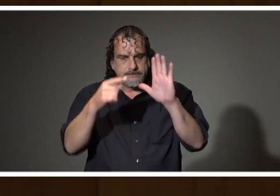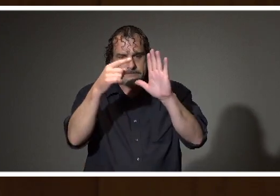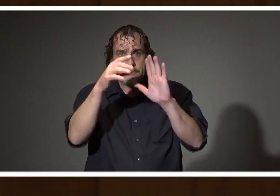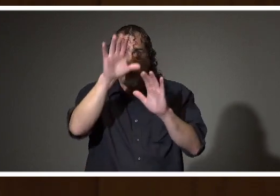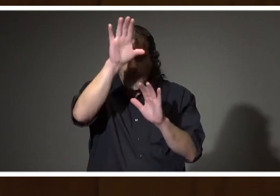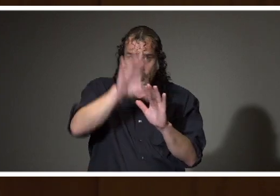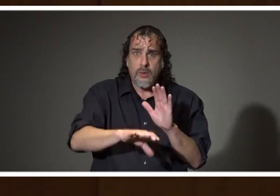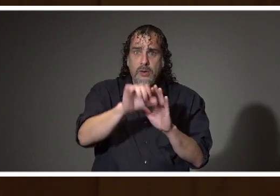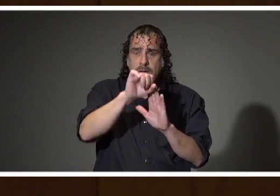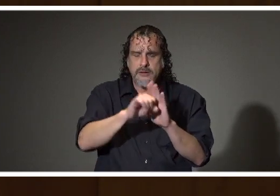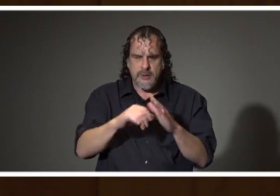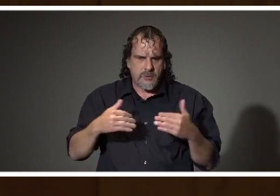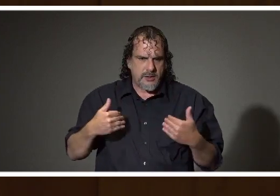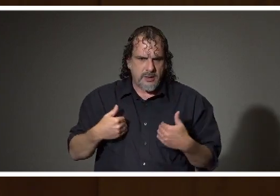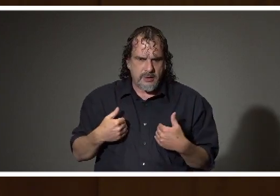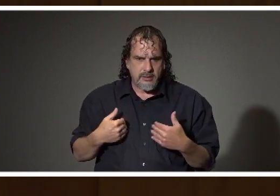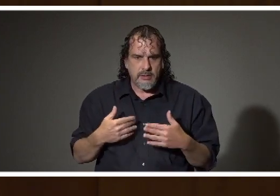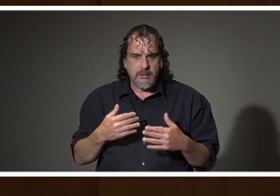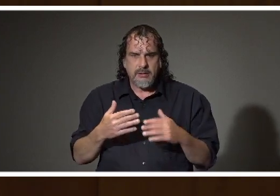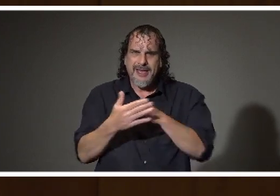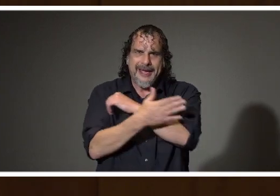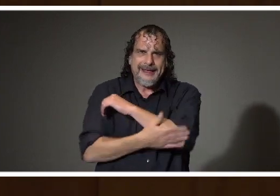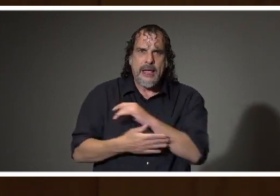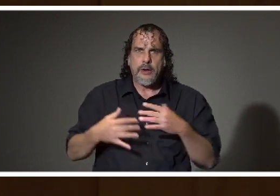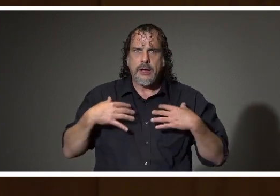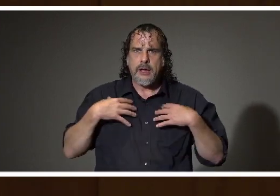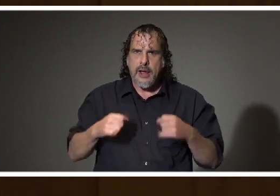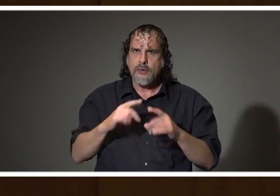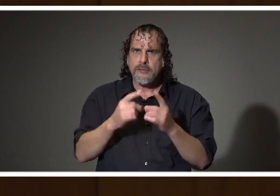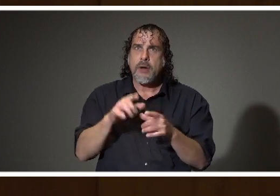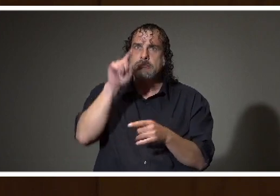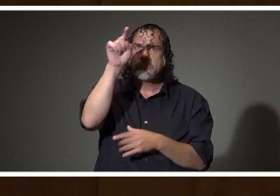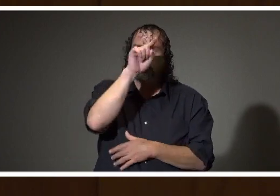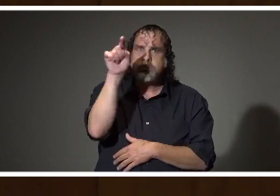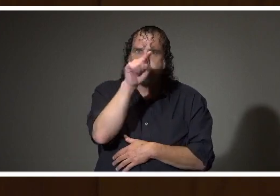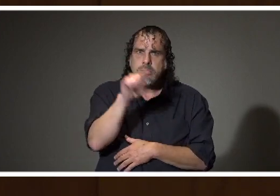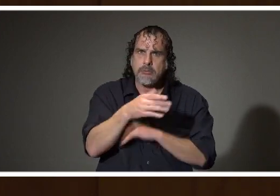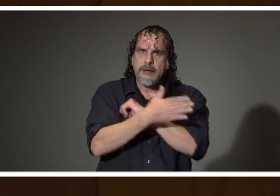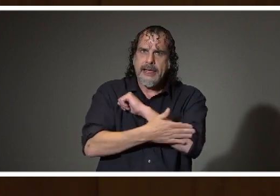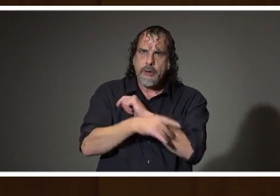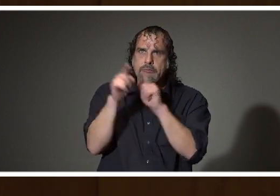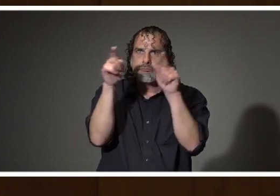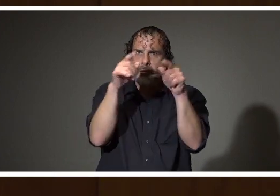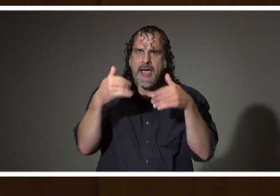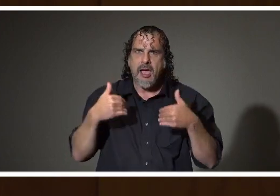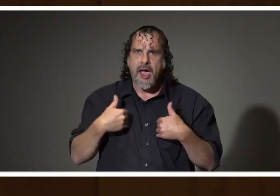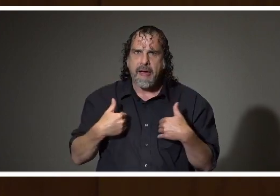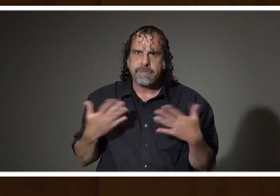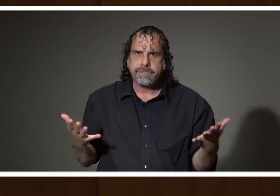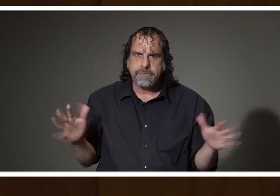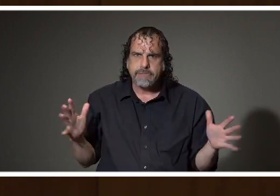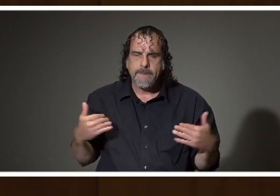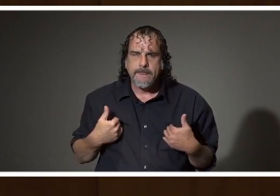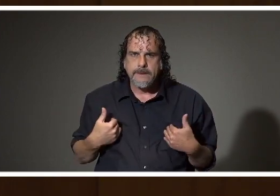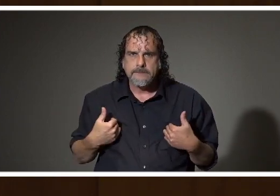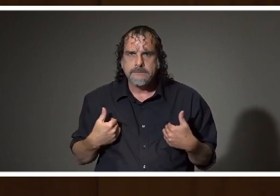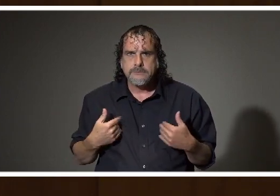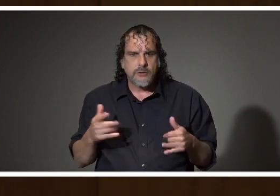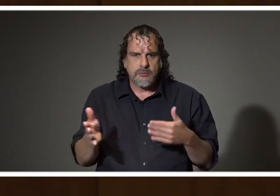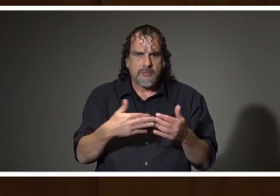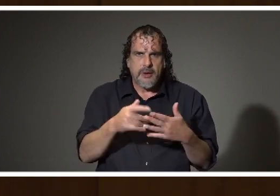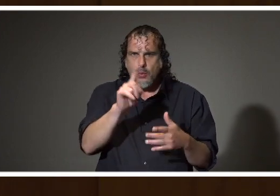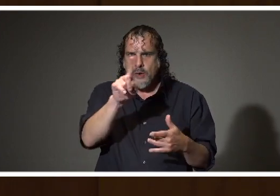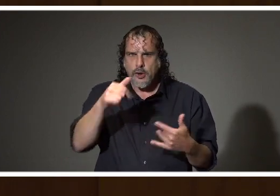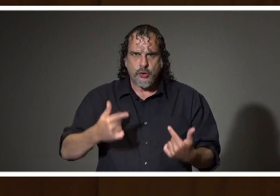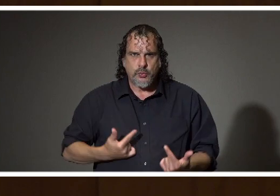We have a county health department pretty much everywhere in the state, and so we have a presence throughout the state. And so no matter where you live in